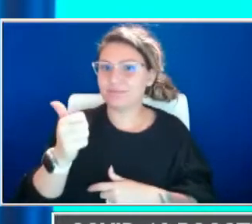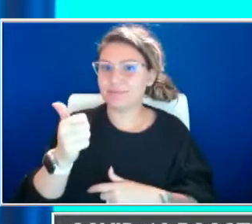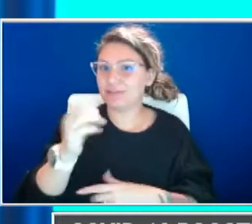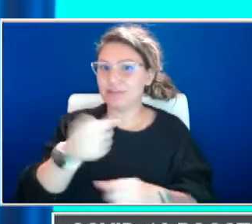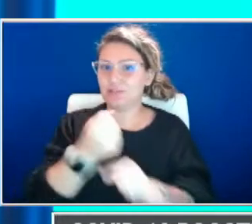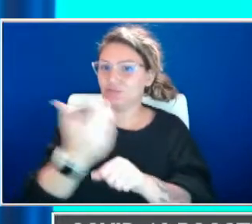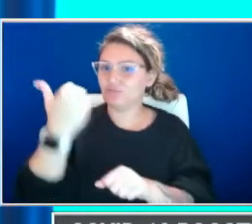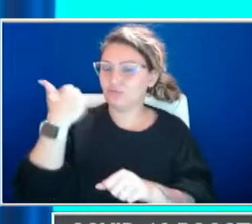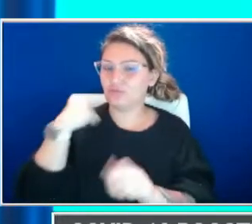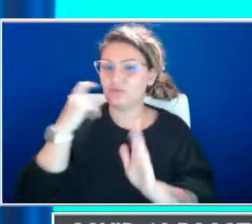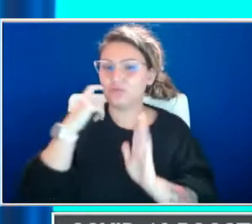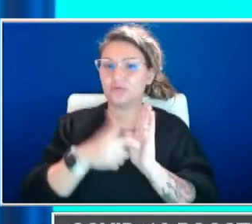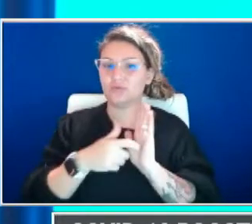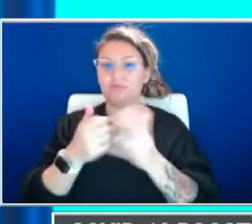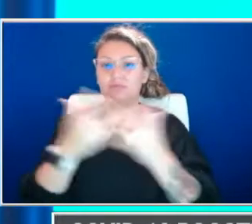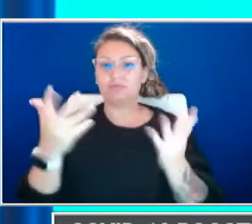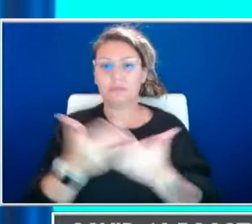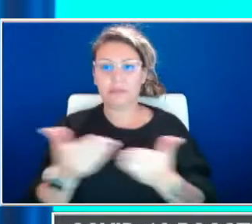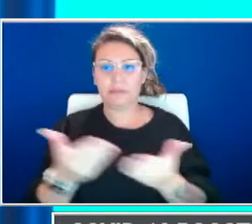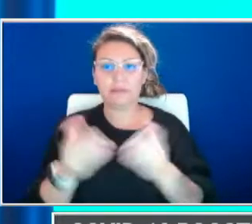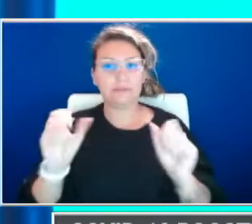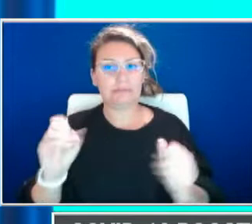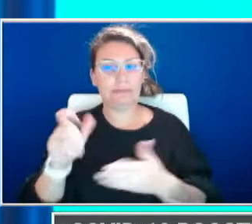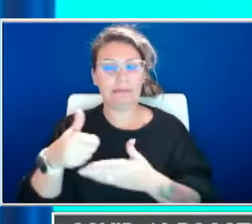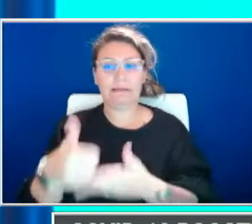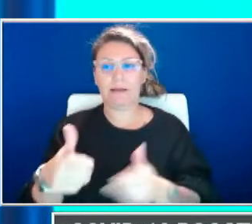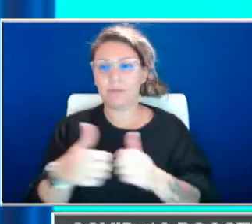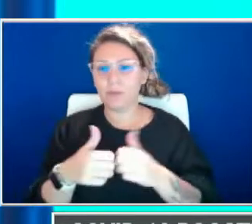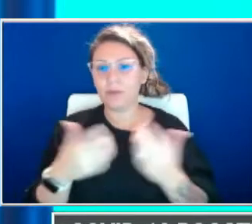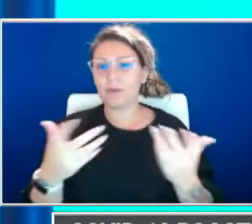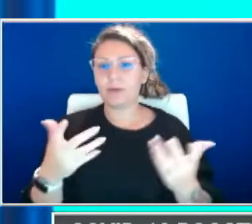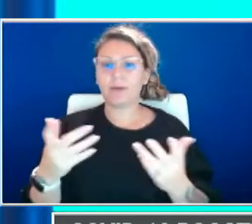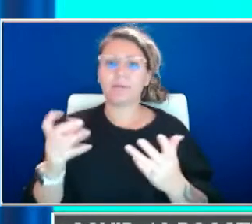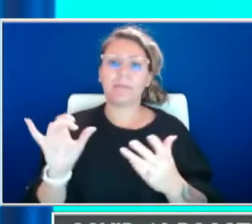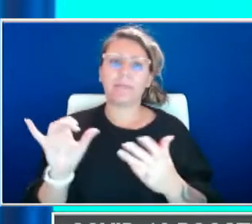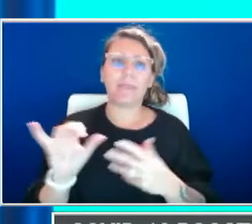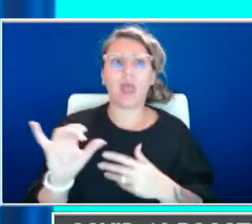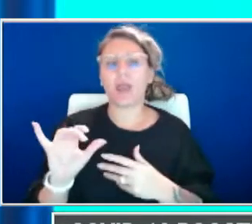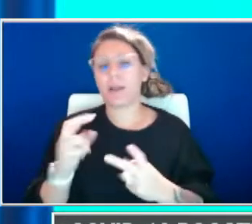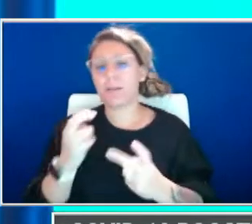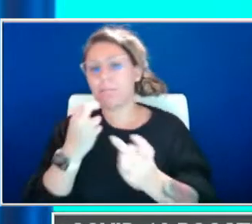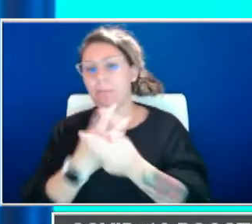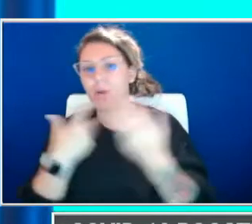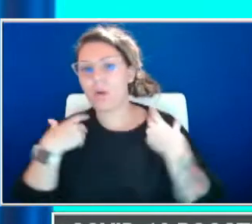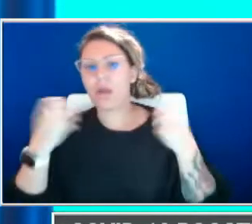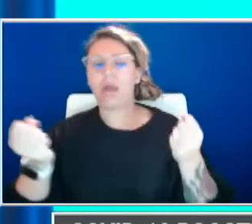there are many things that we can help with. There's, things like bone health, cardiovascular health,